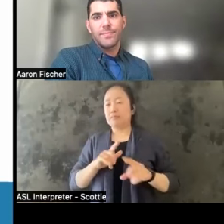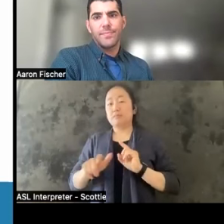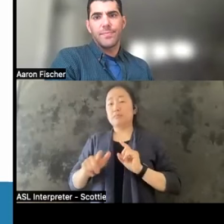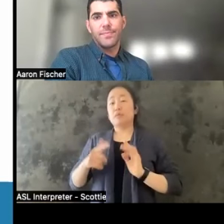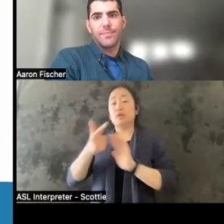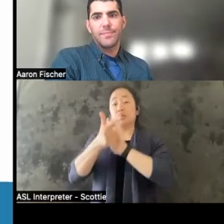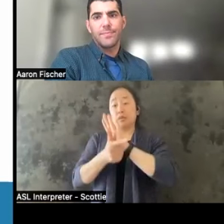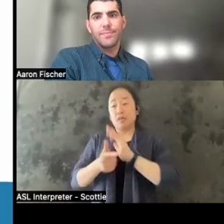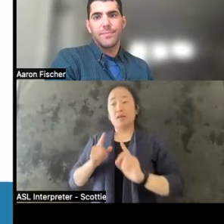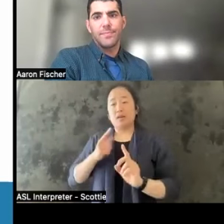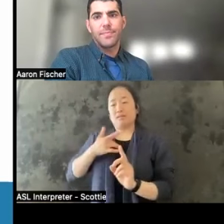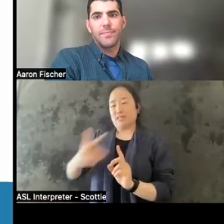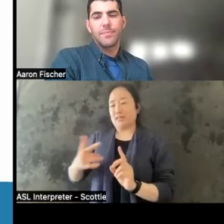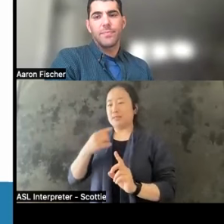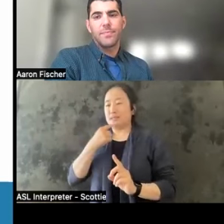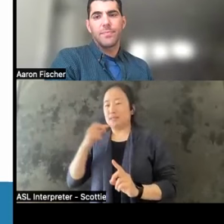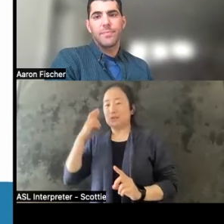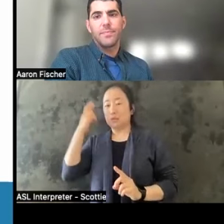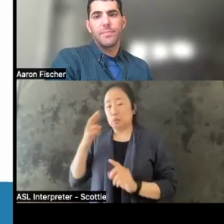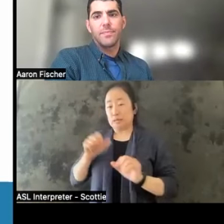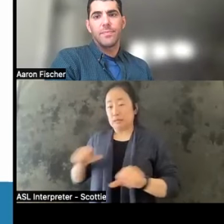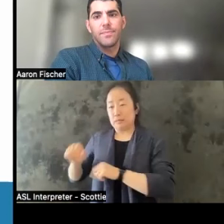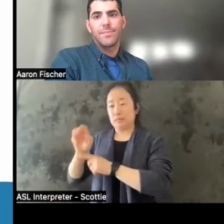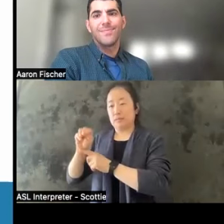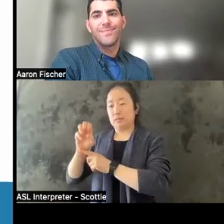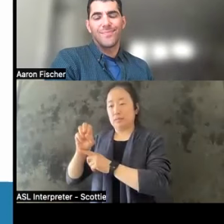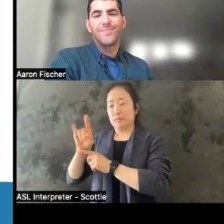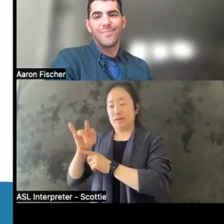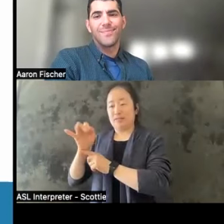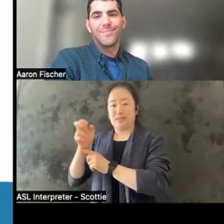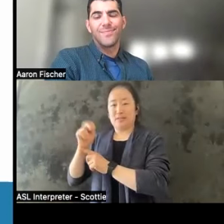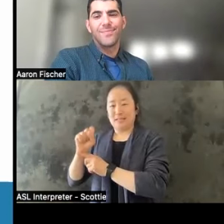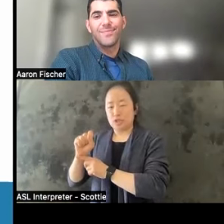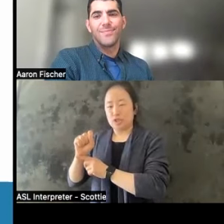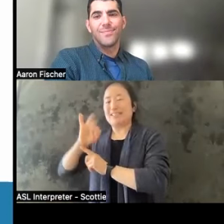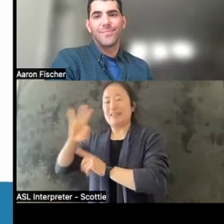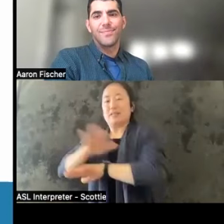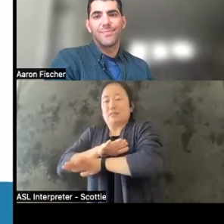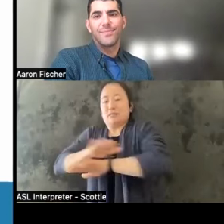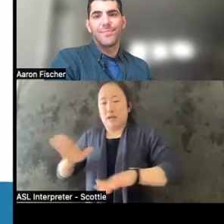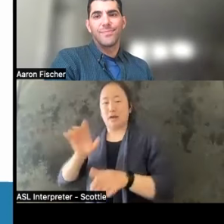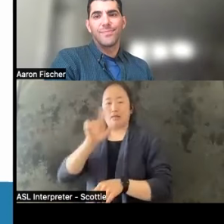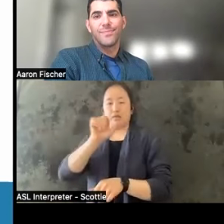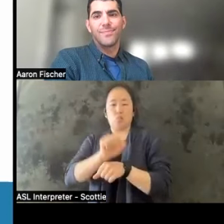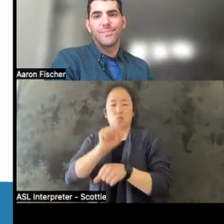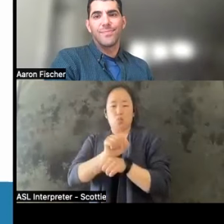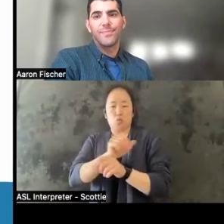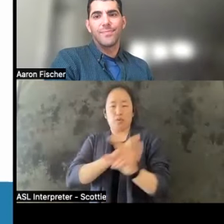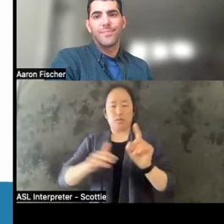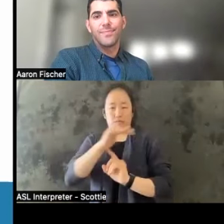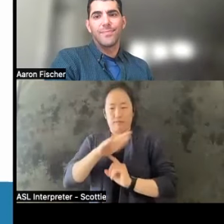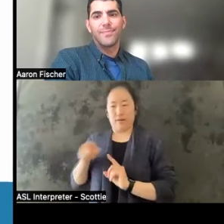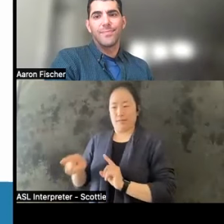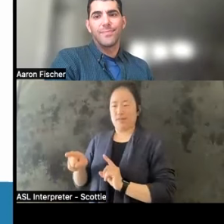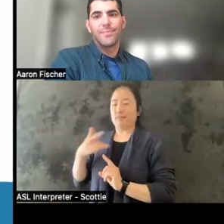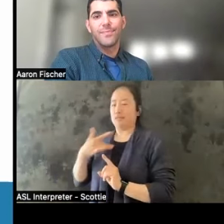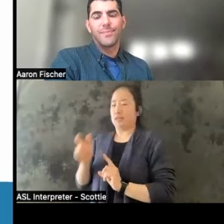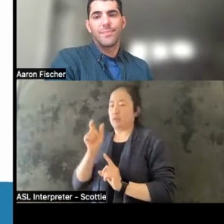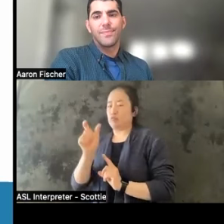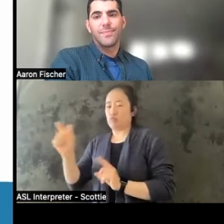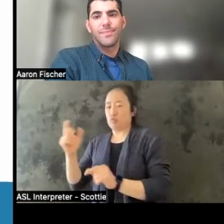reasonable modifications when it's not the workplace situation. So for example, someone going to the